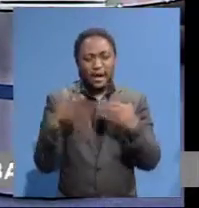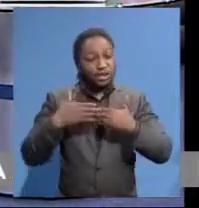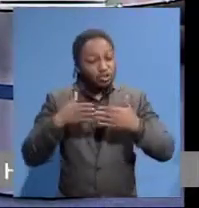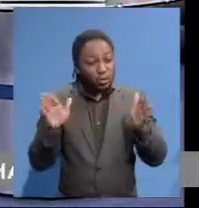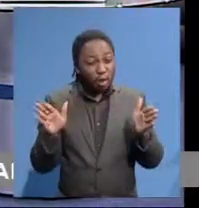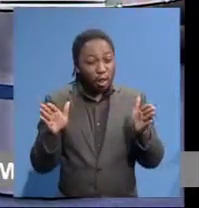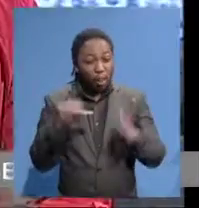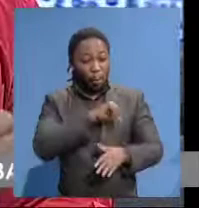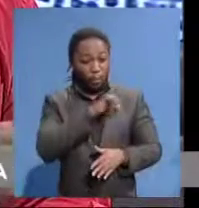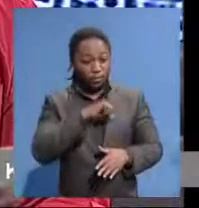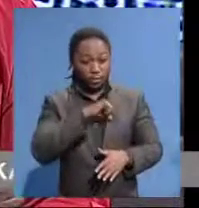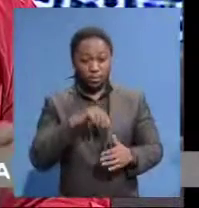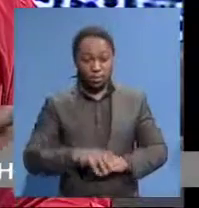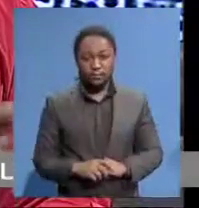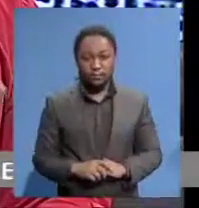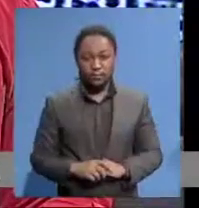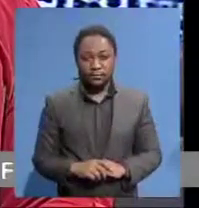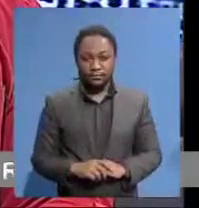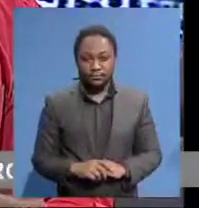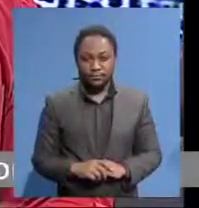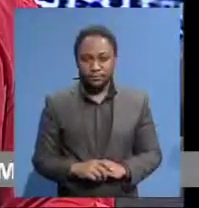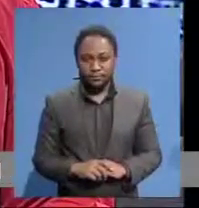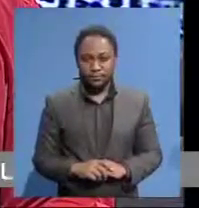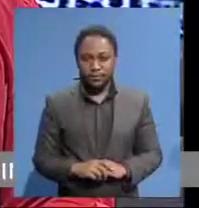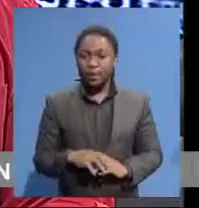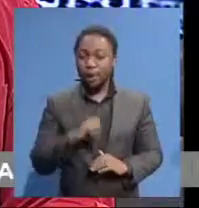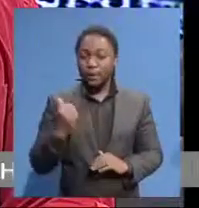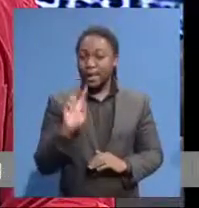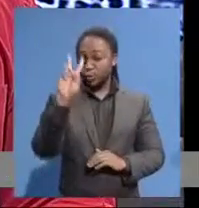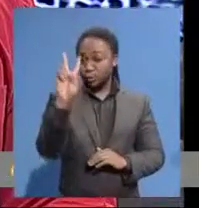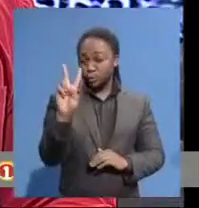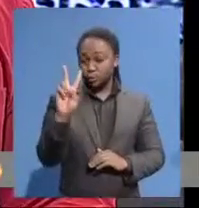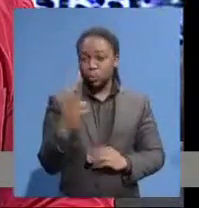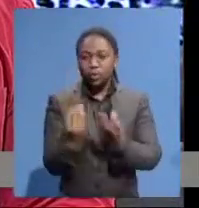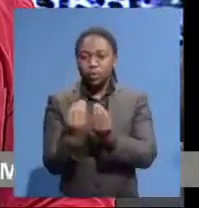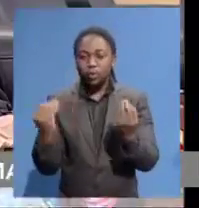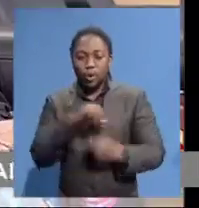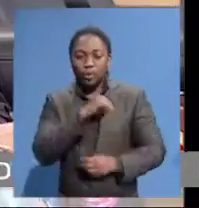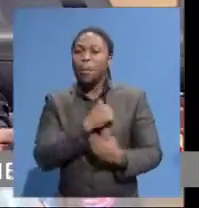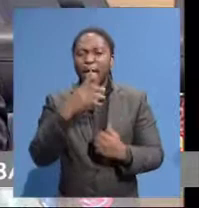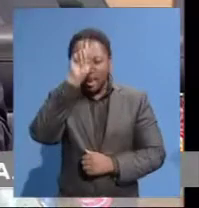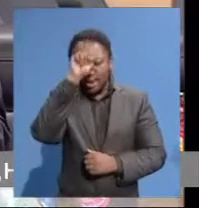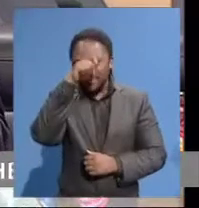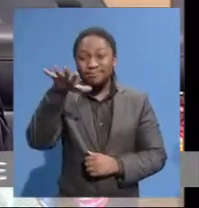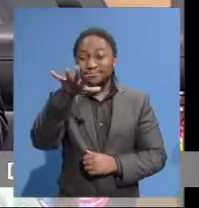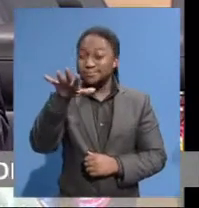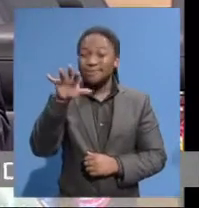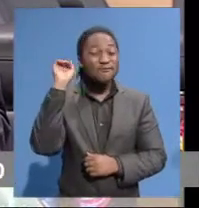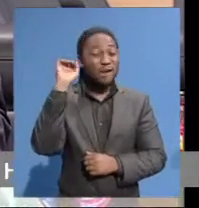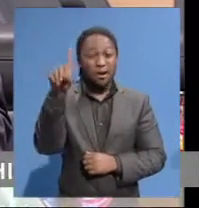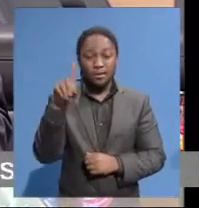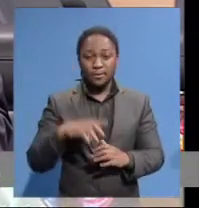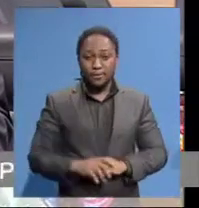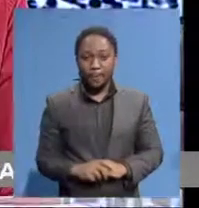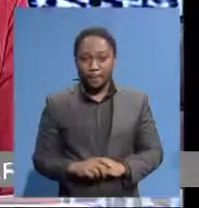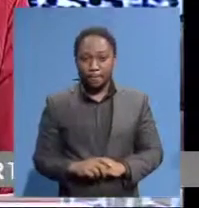hospitals in Africa, the two are in Egypt. So it's not even spread. And according to him,